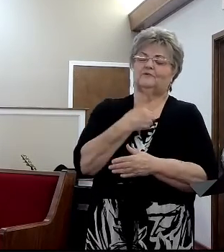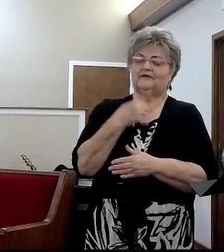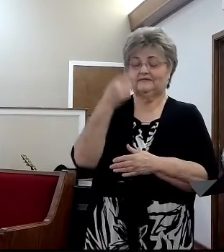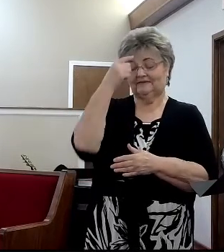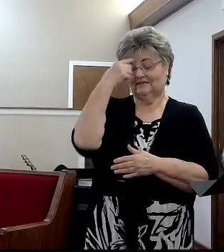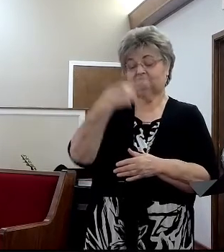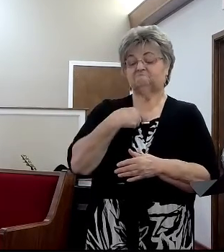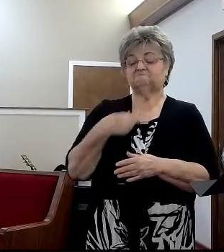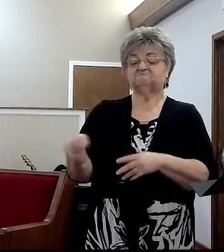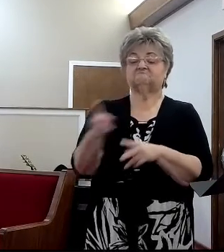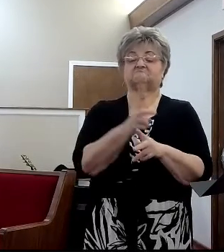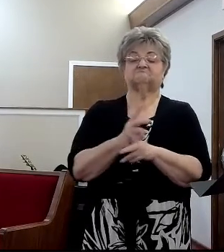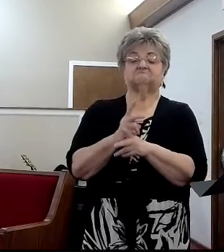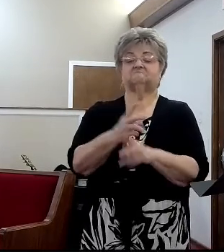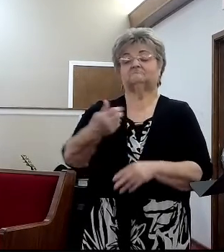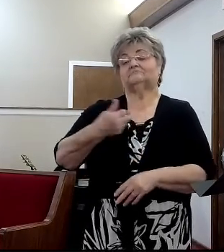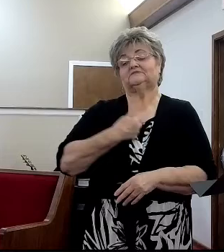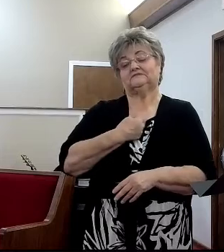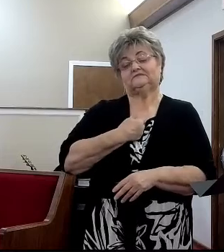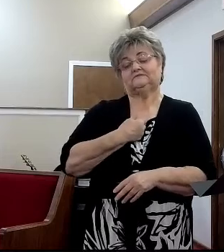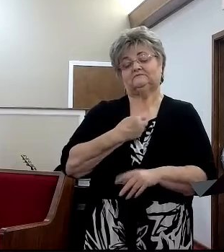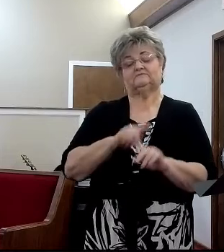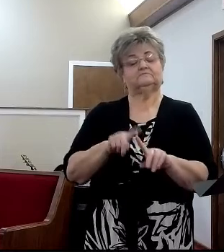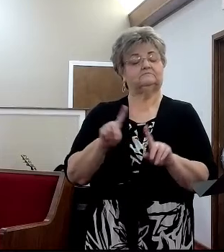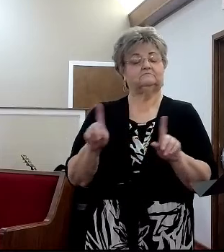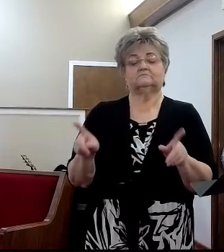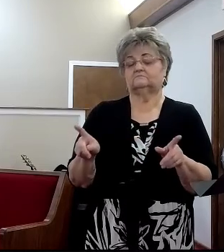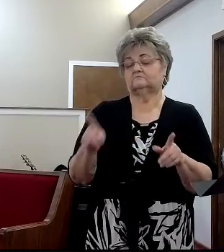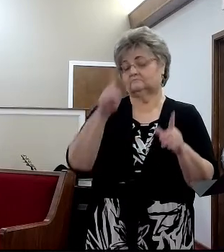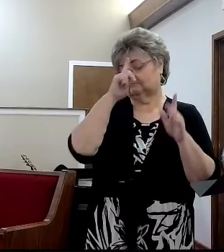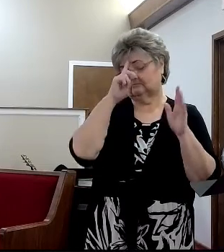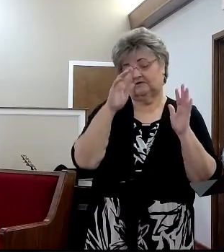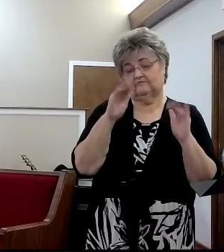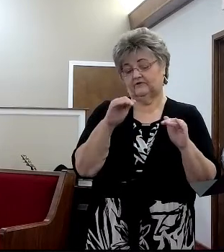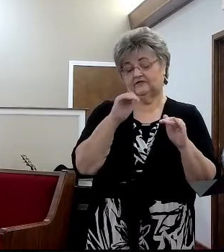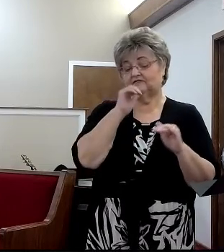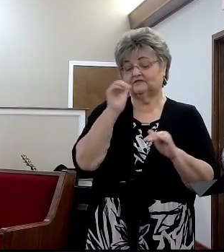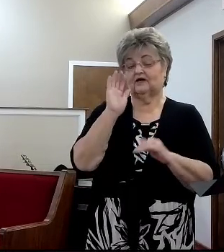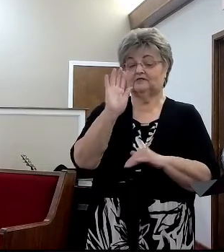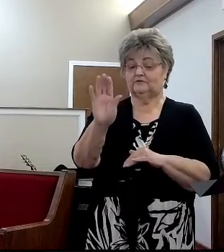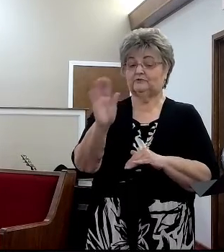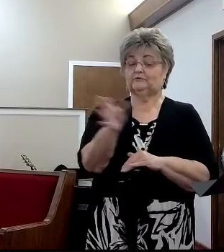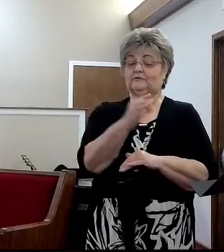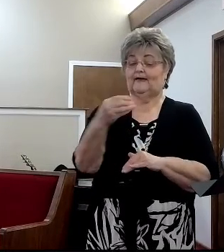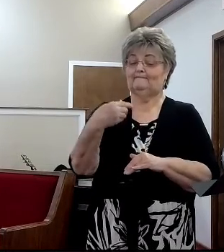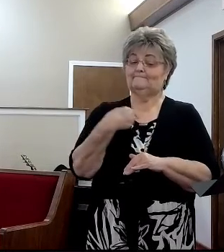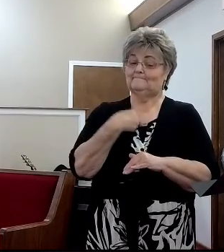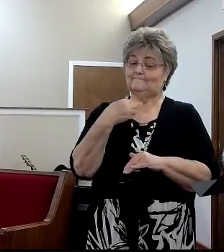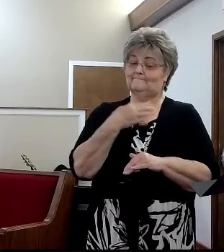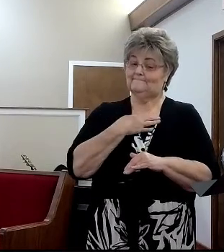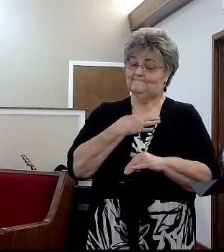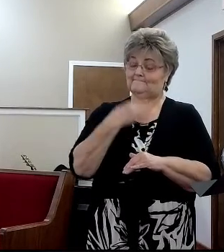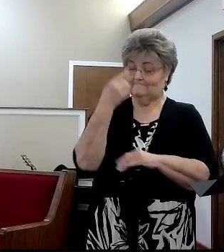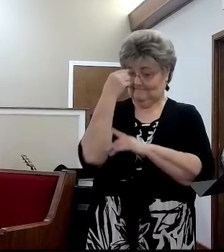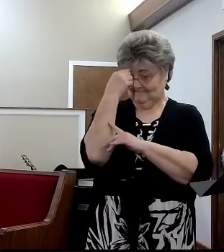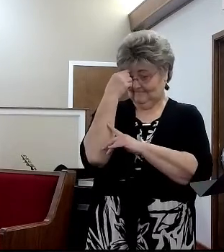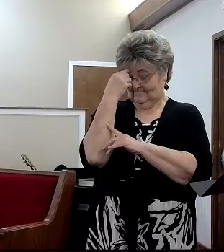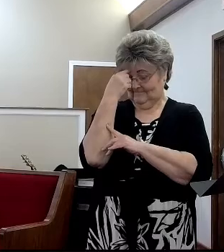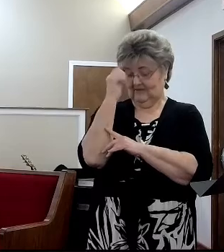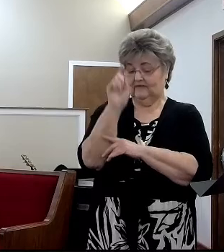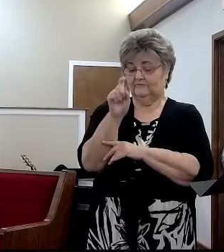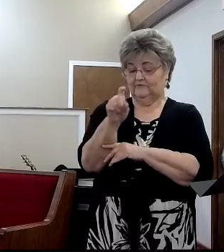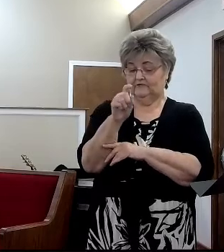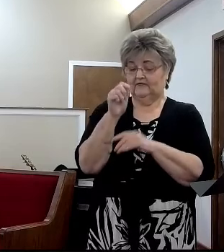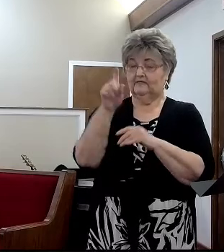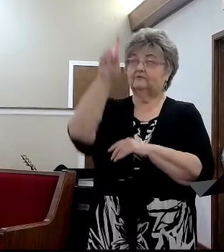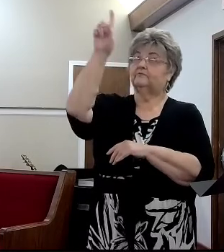own. That hopefully is not our mindset. We need to rely on the Lord's wisdom and ask God consistently